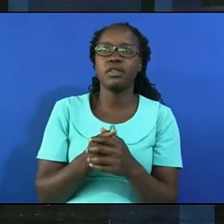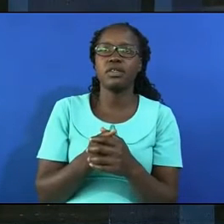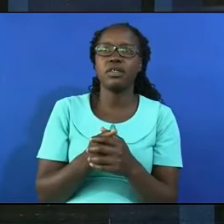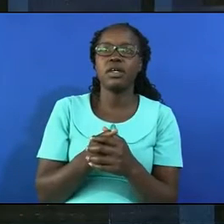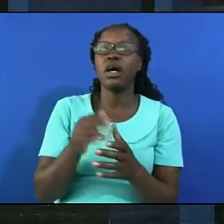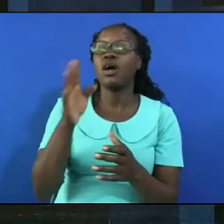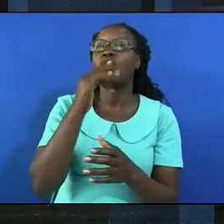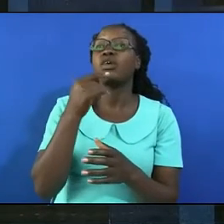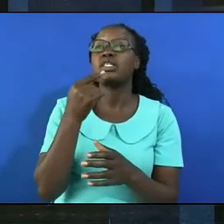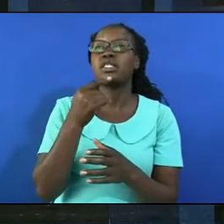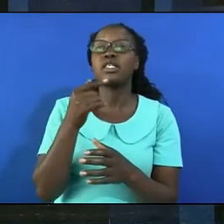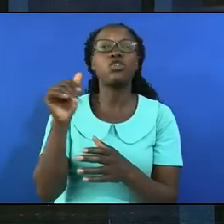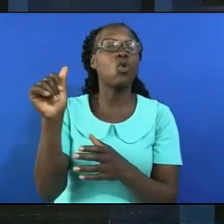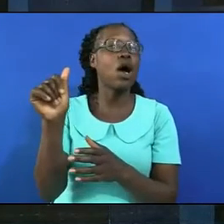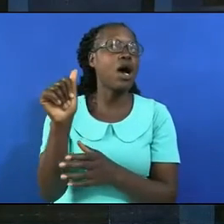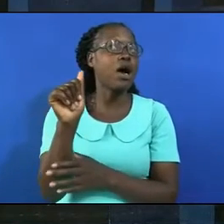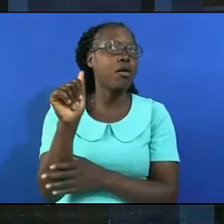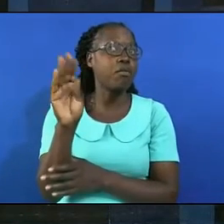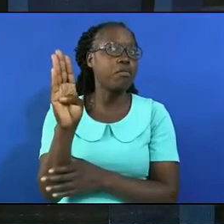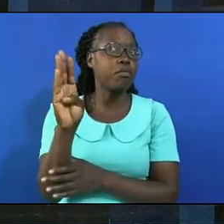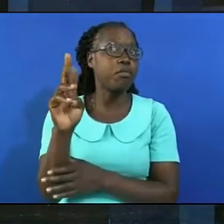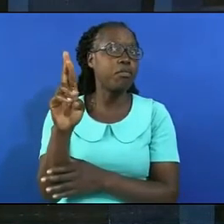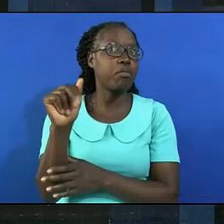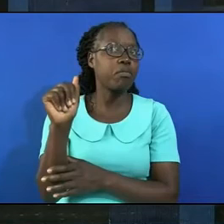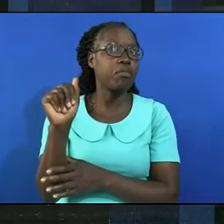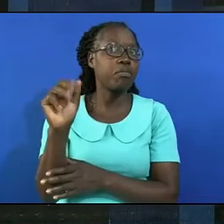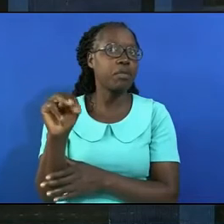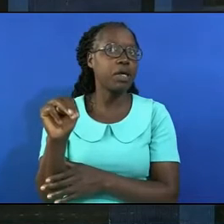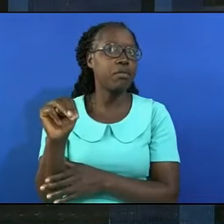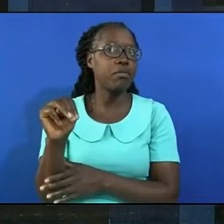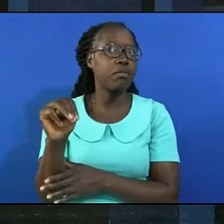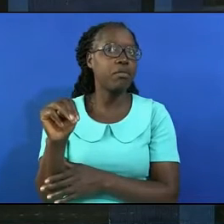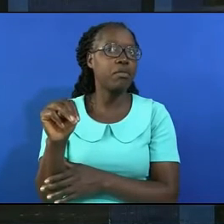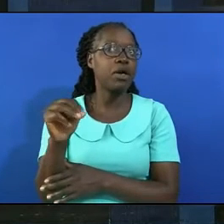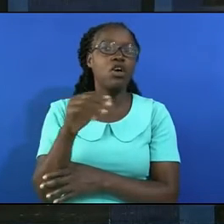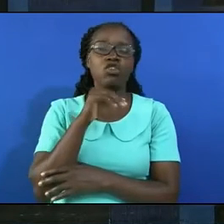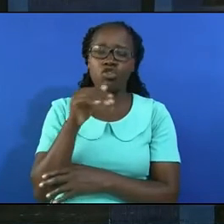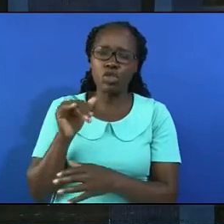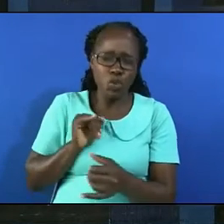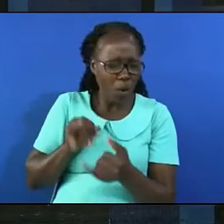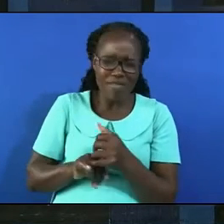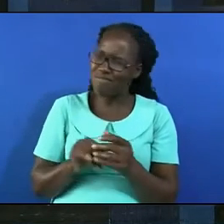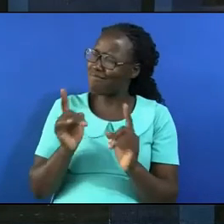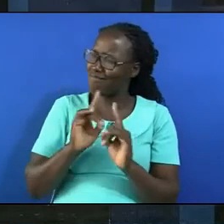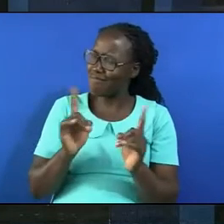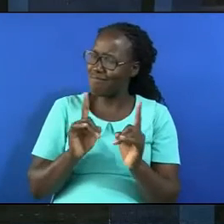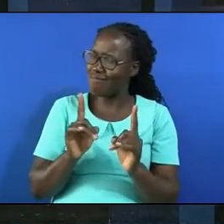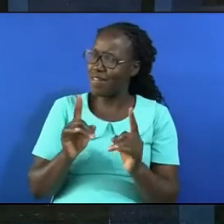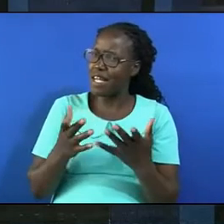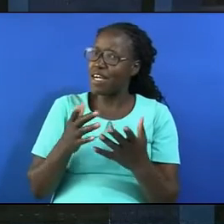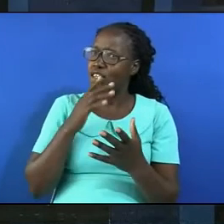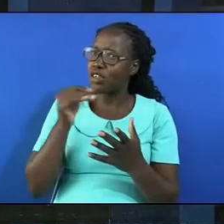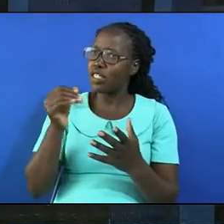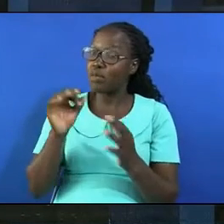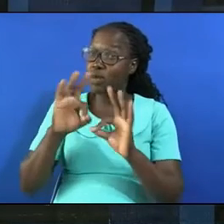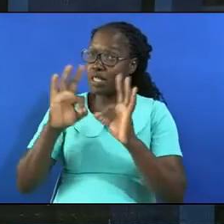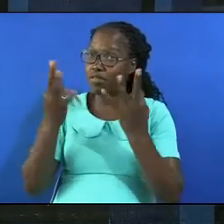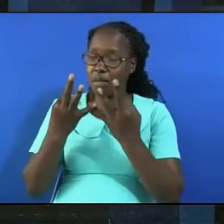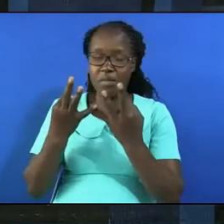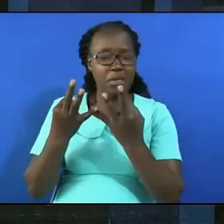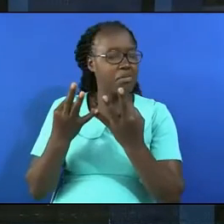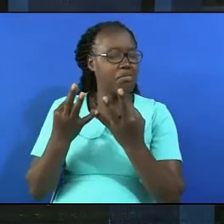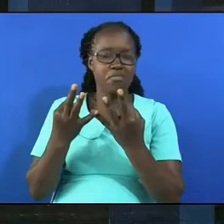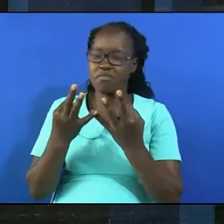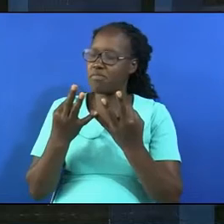God said to Abraham, not Abraham and his wife, not Abraham and his family,